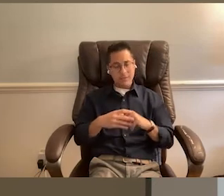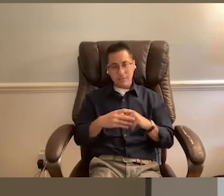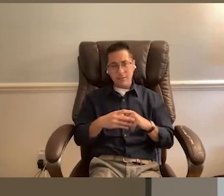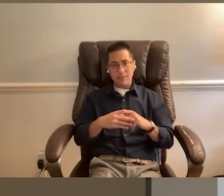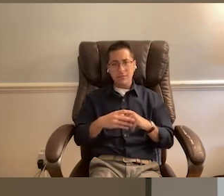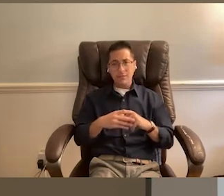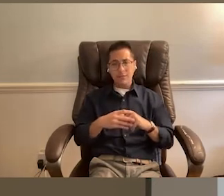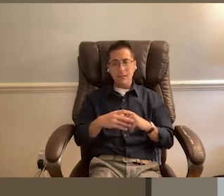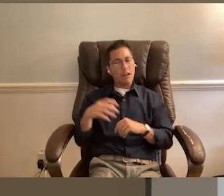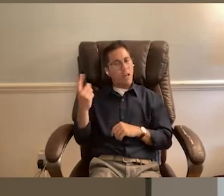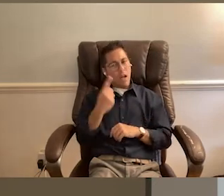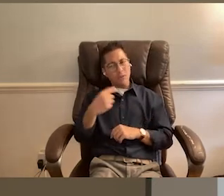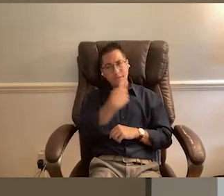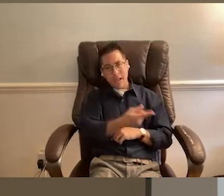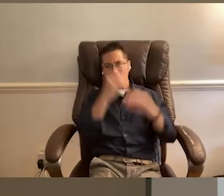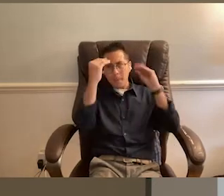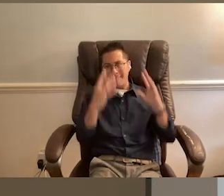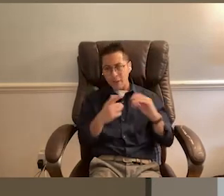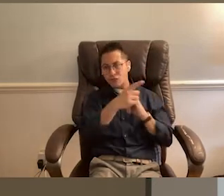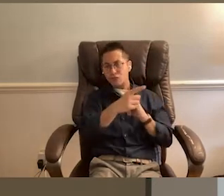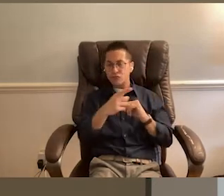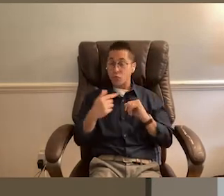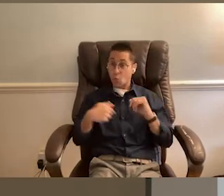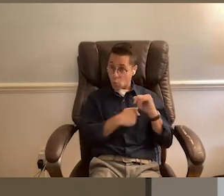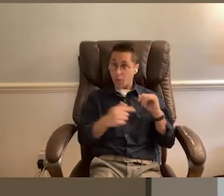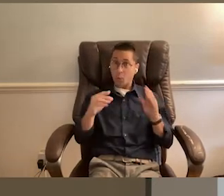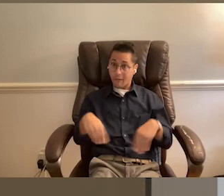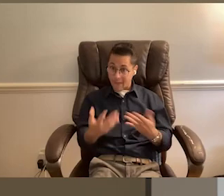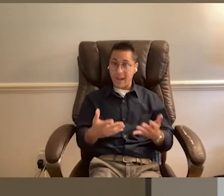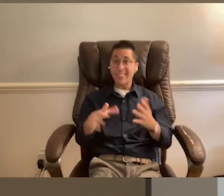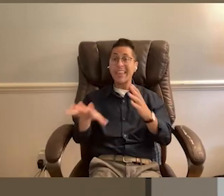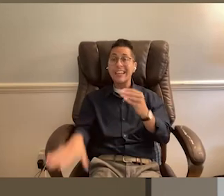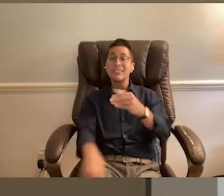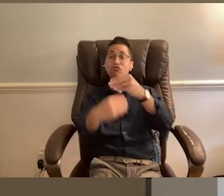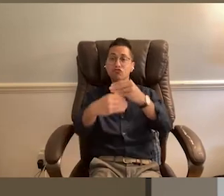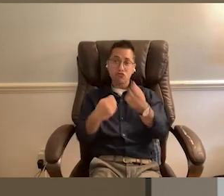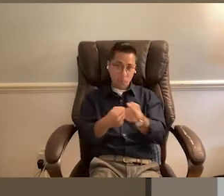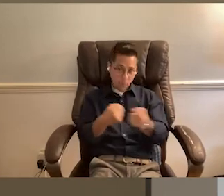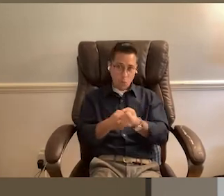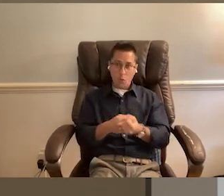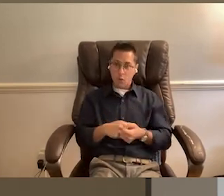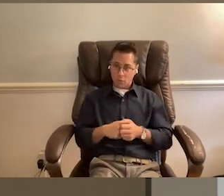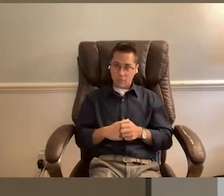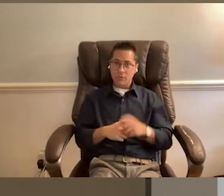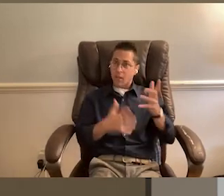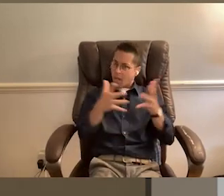student will display appropriate classroom behavior. The student will complete assignments. Students will, again it's so